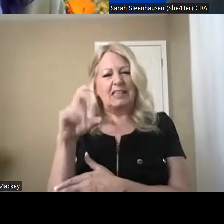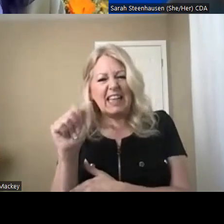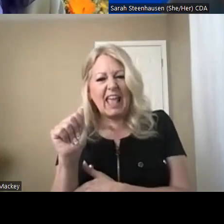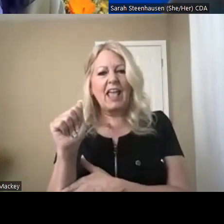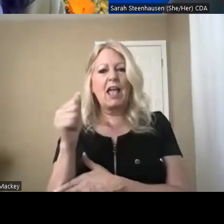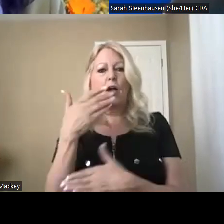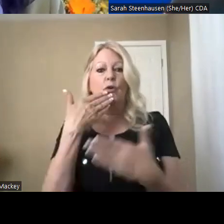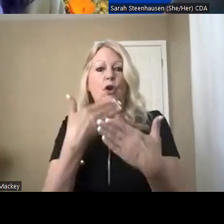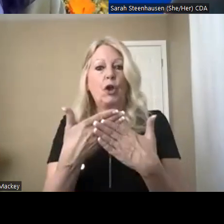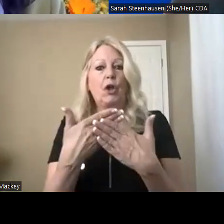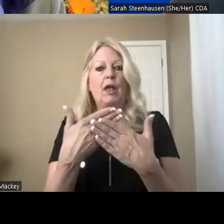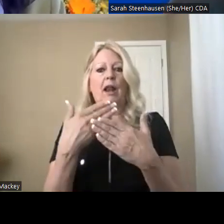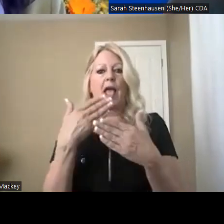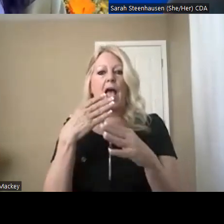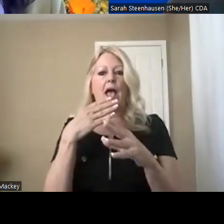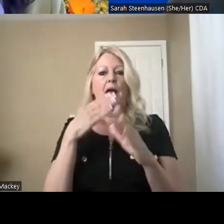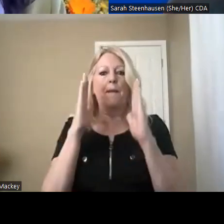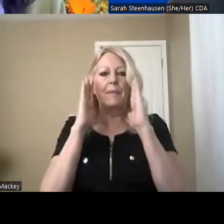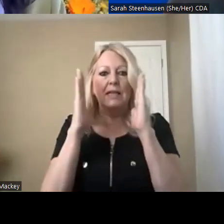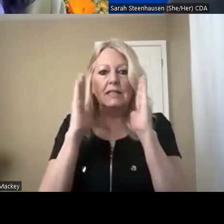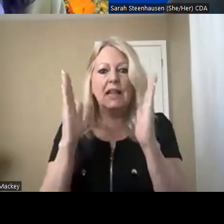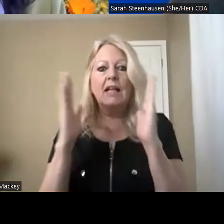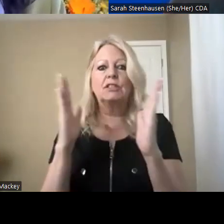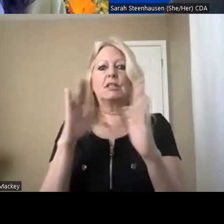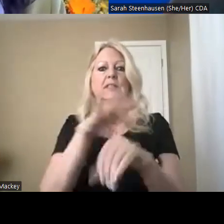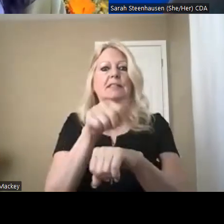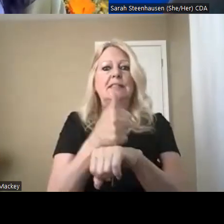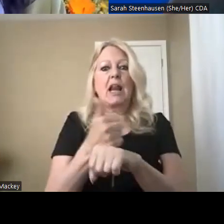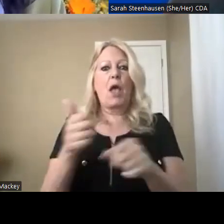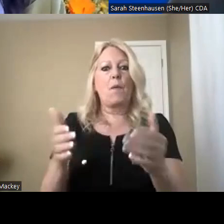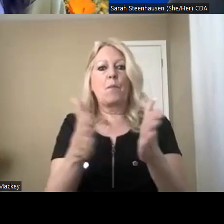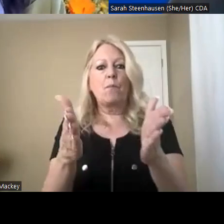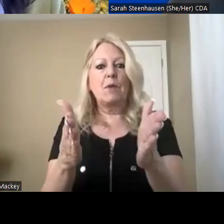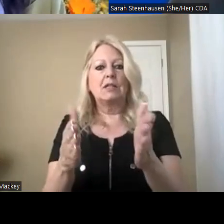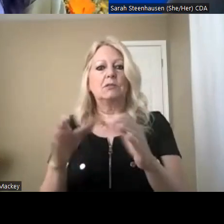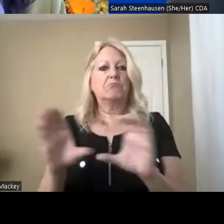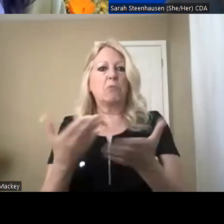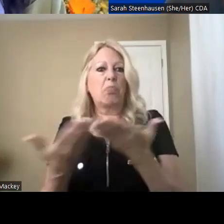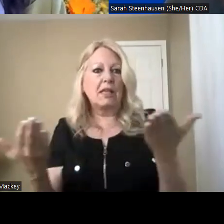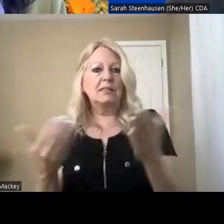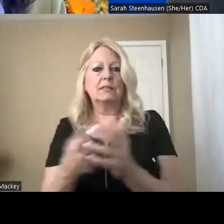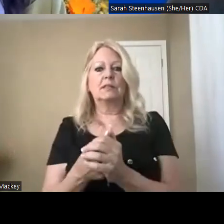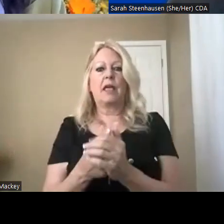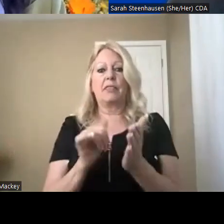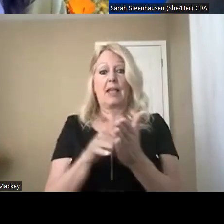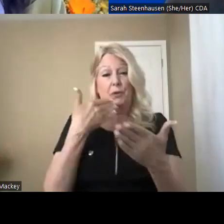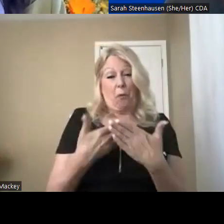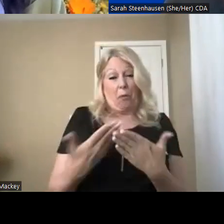paying attention and trying to set up ways to do this, and that's a good thing. But I'm struck